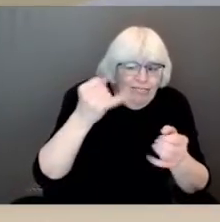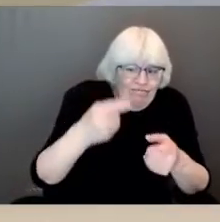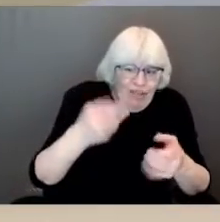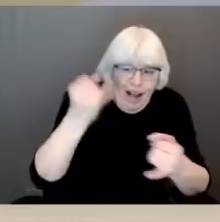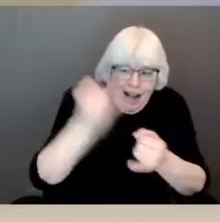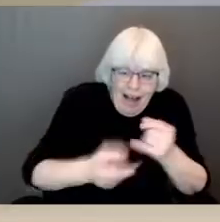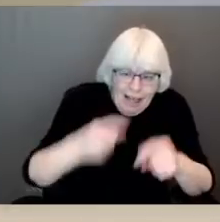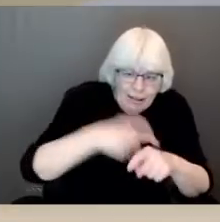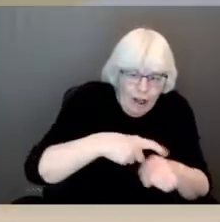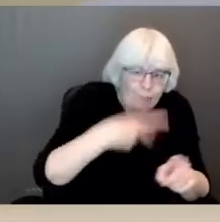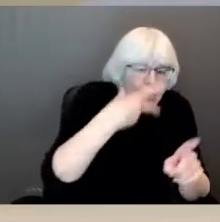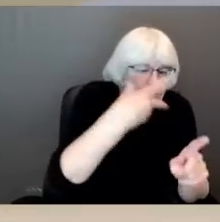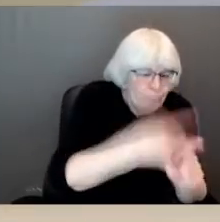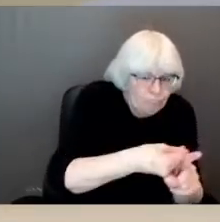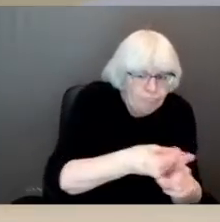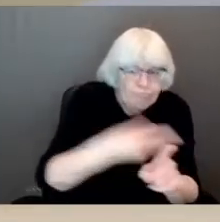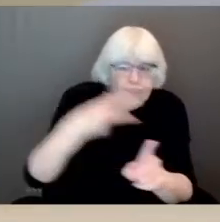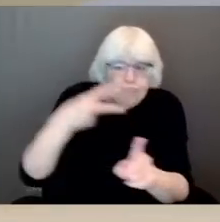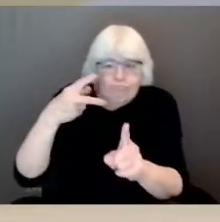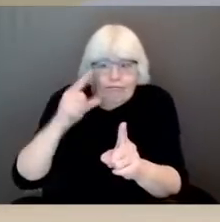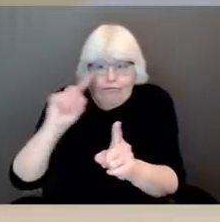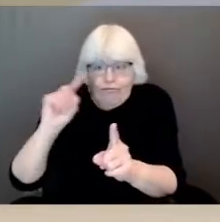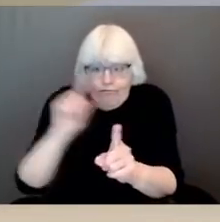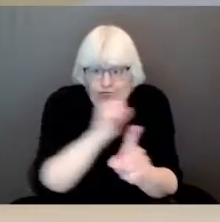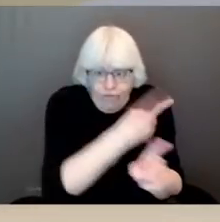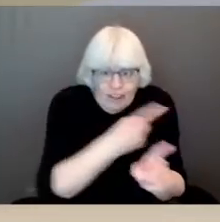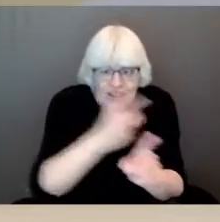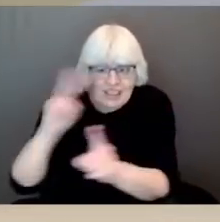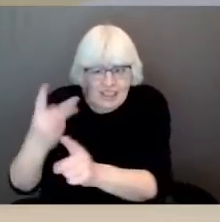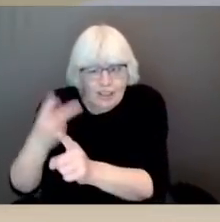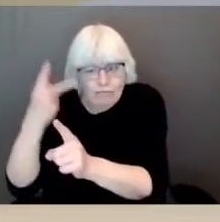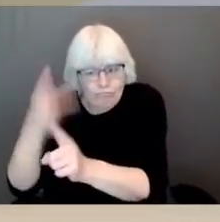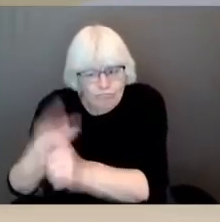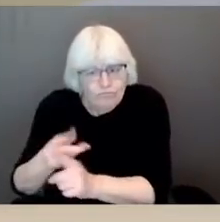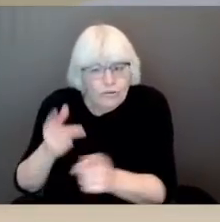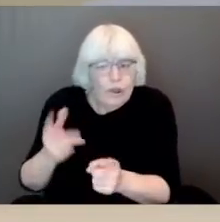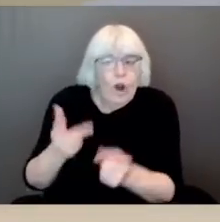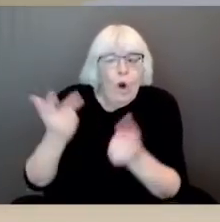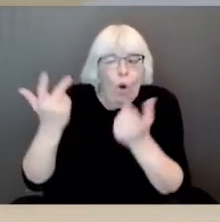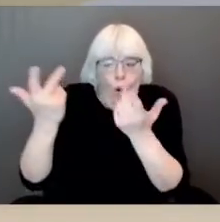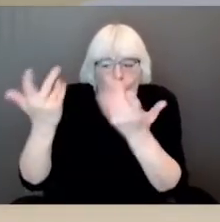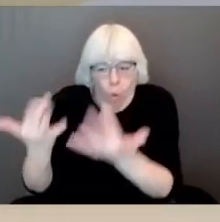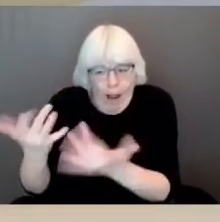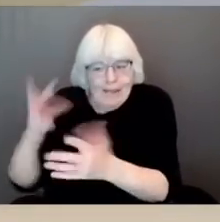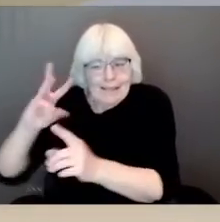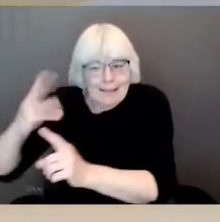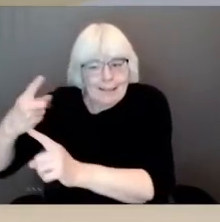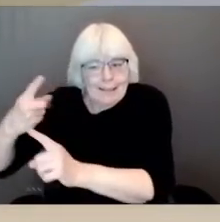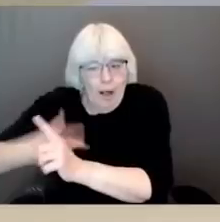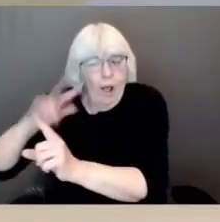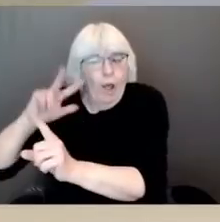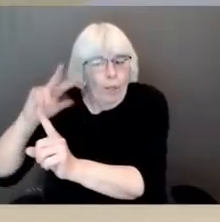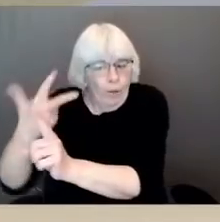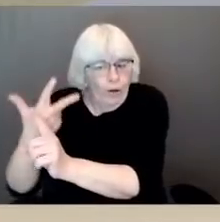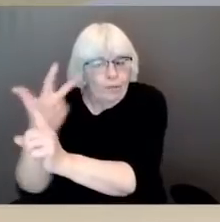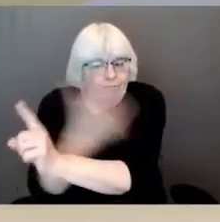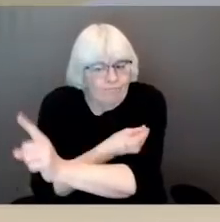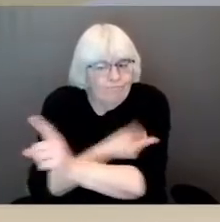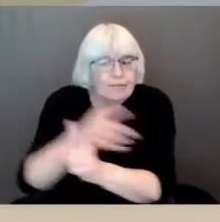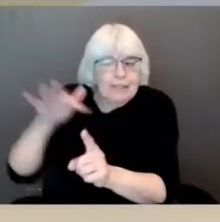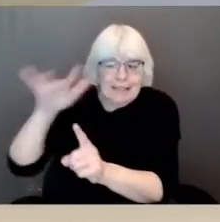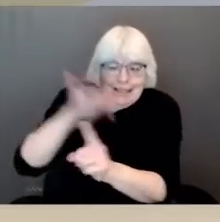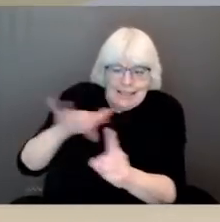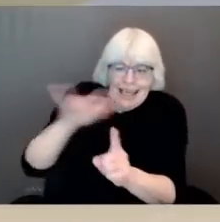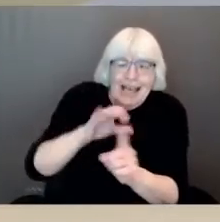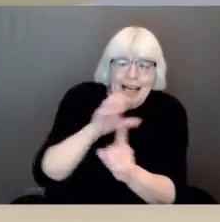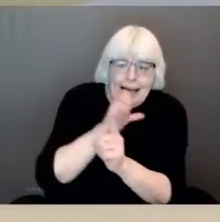they were vaccinated. In addition, due to a combination of age and health status, residents may not mount the same immune